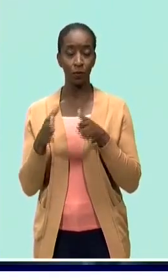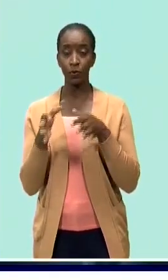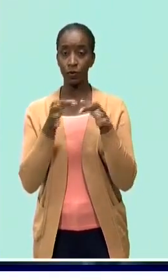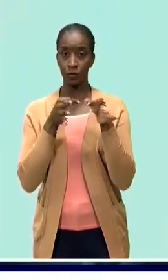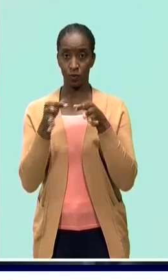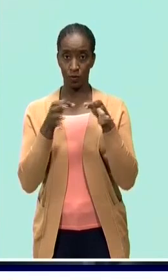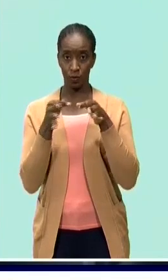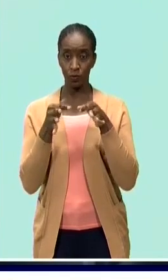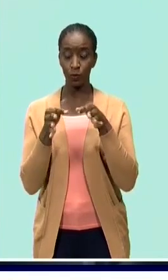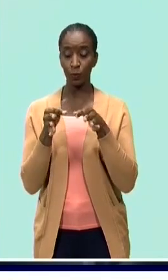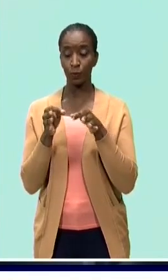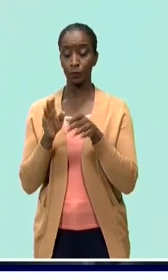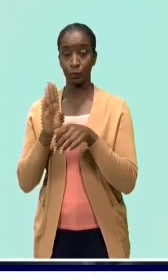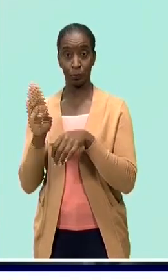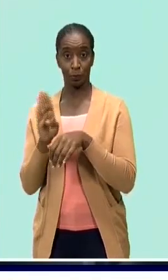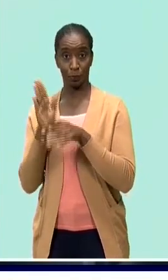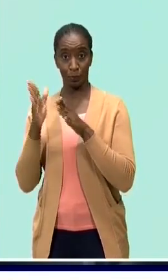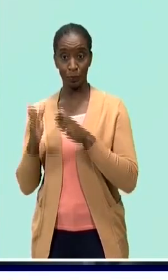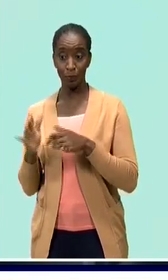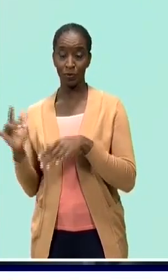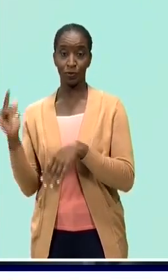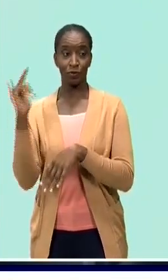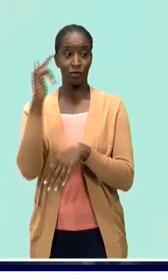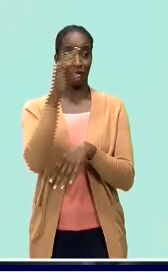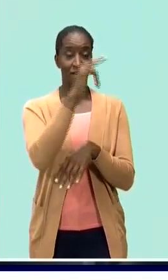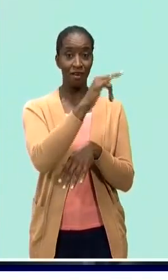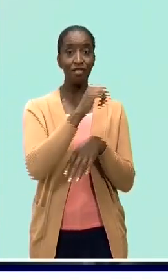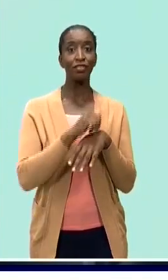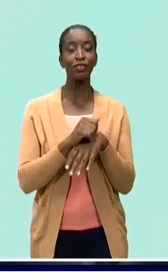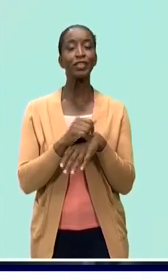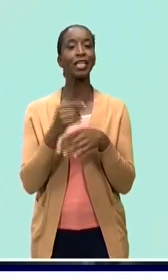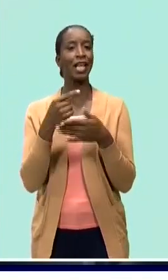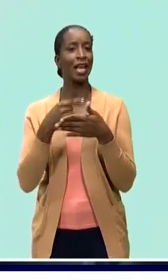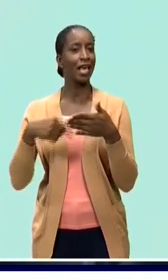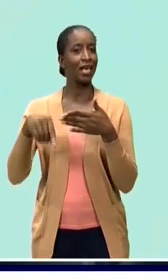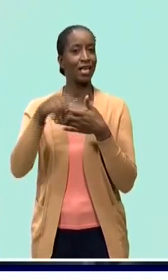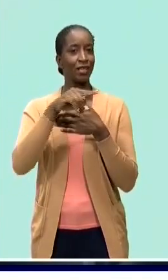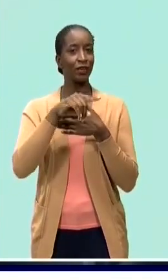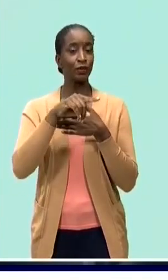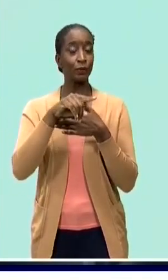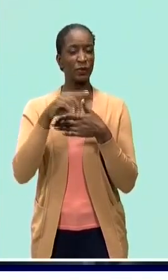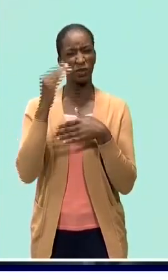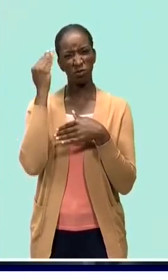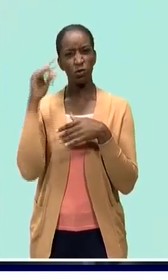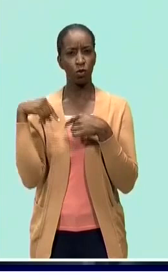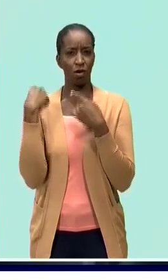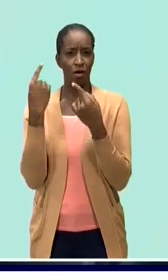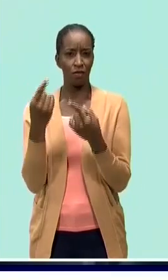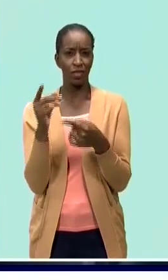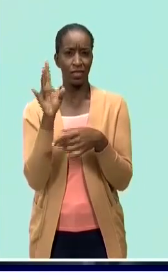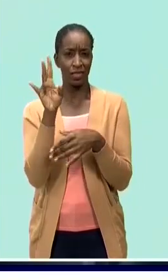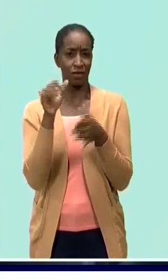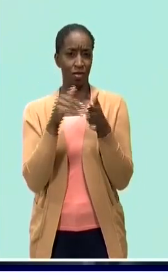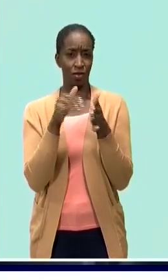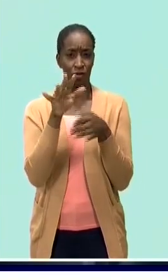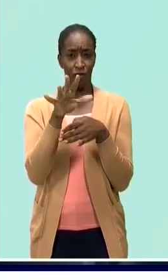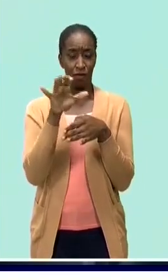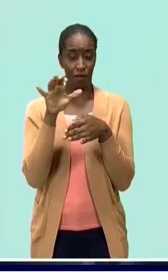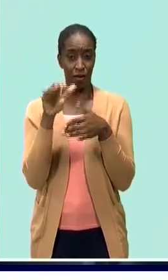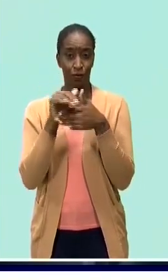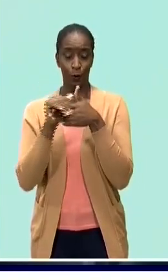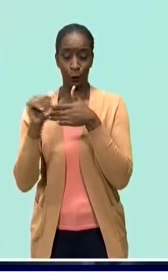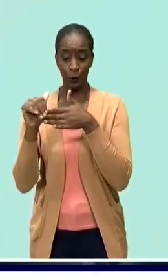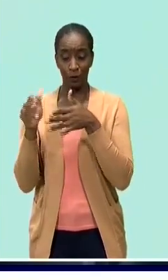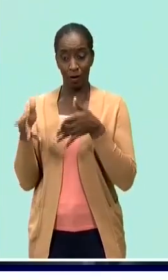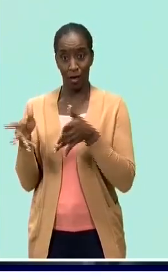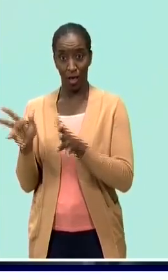Barbadians who travel are also in for some good news, because from next week, the traditional Barbados $7,500 allowance equivalent